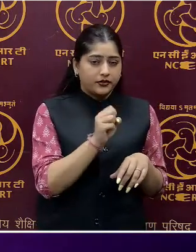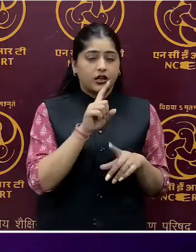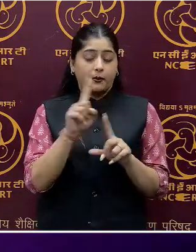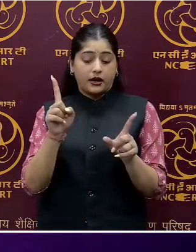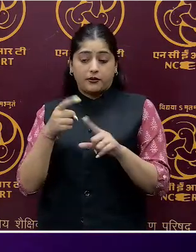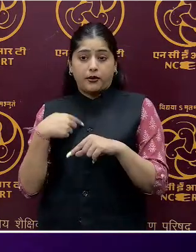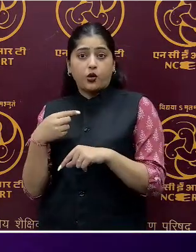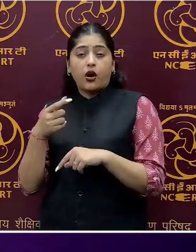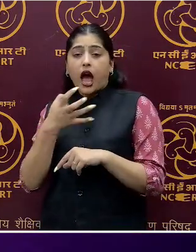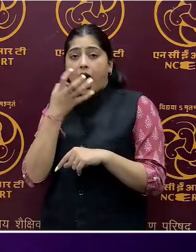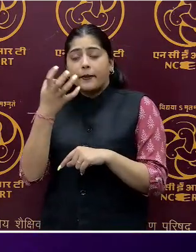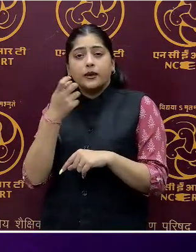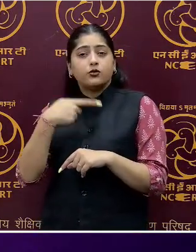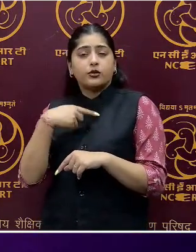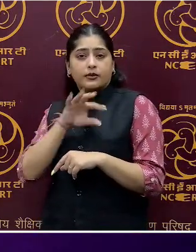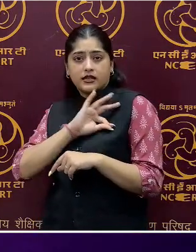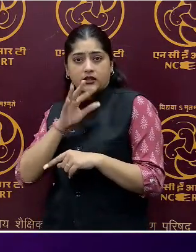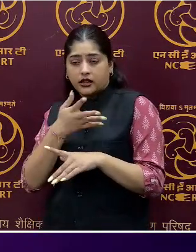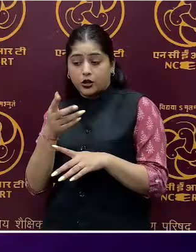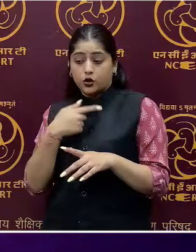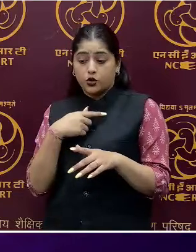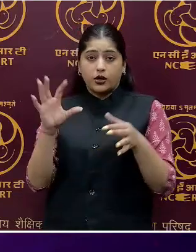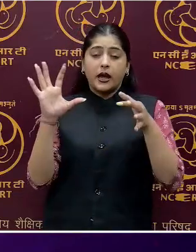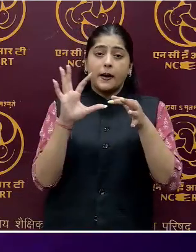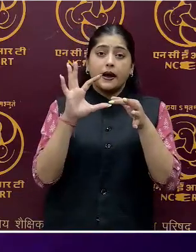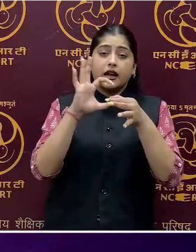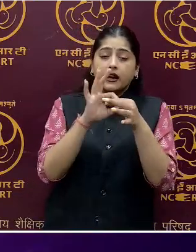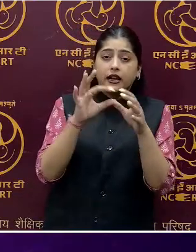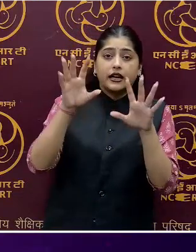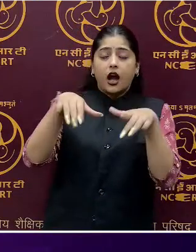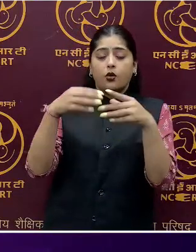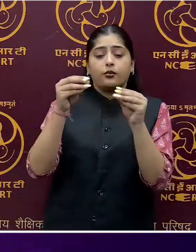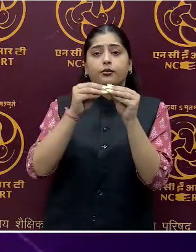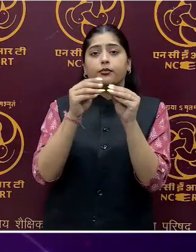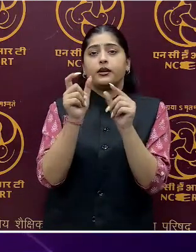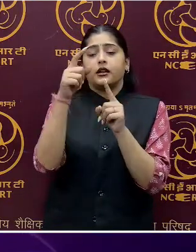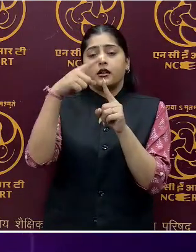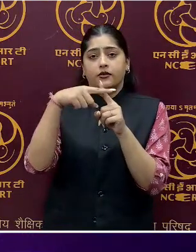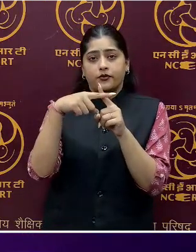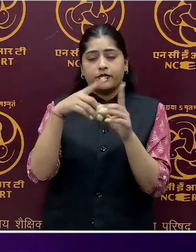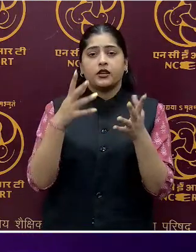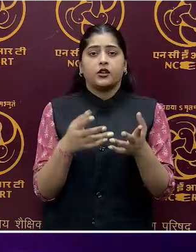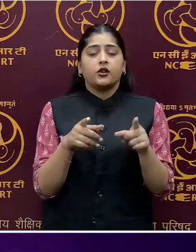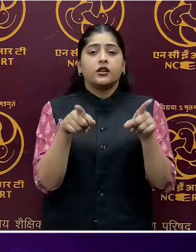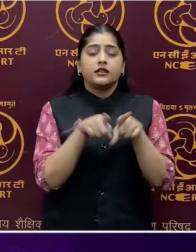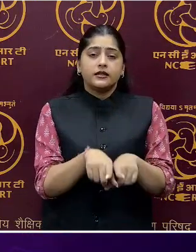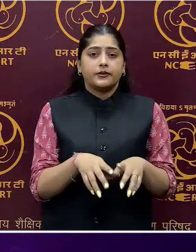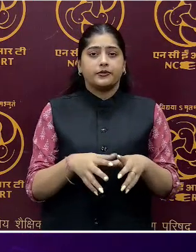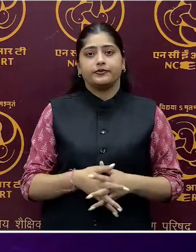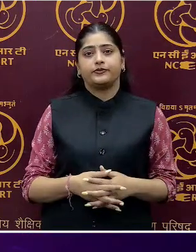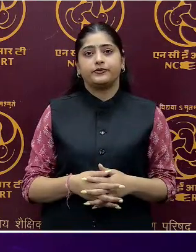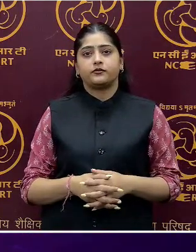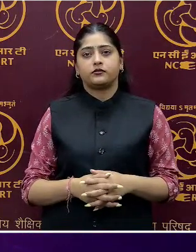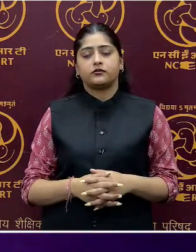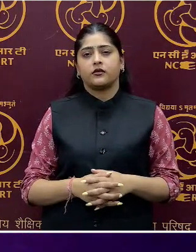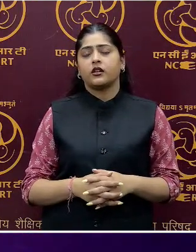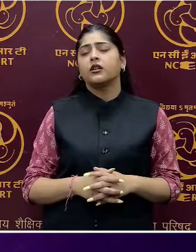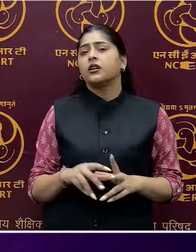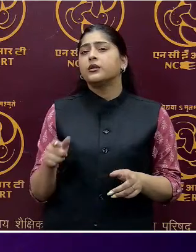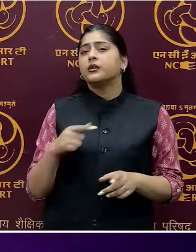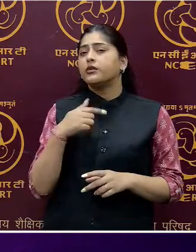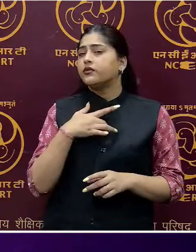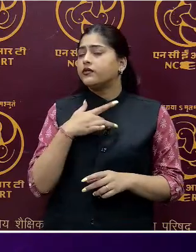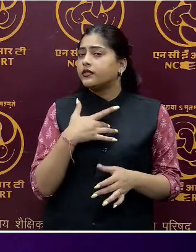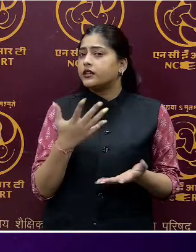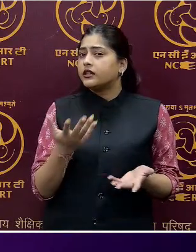coming but. I like to eat mangoes, but I don't like to eat apples. But I think they